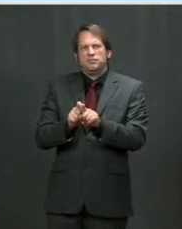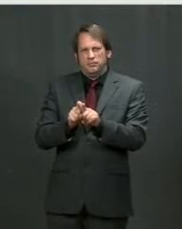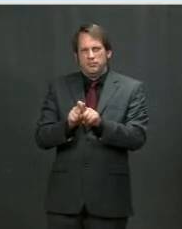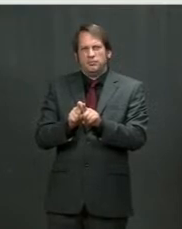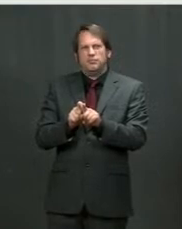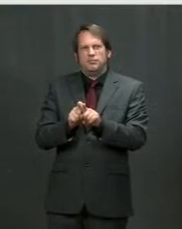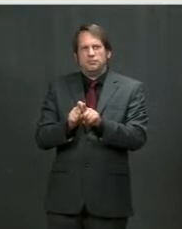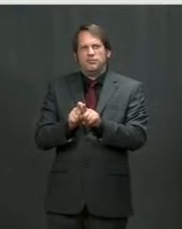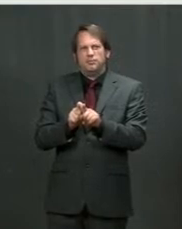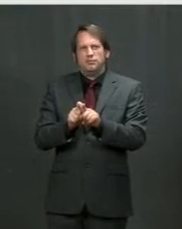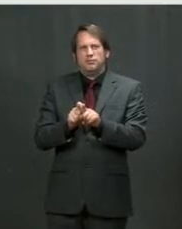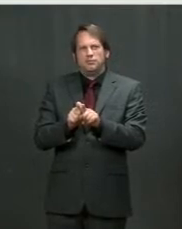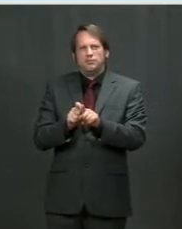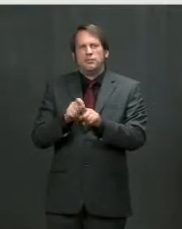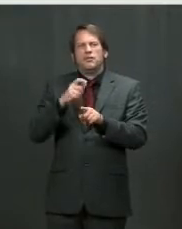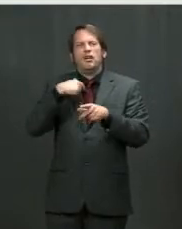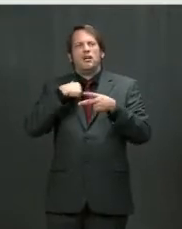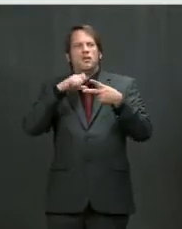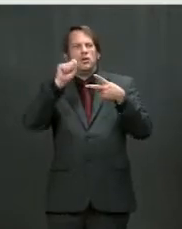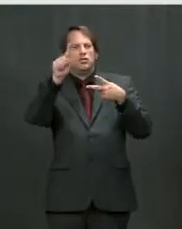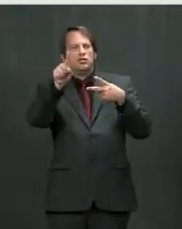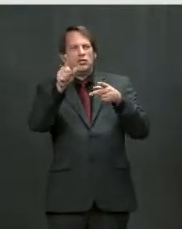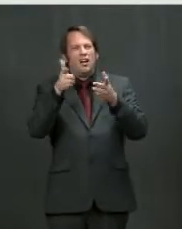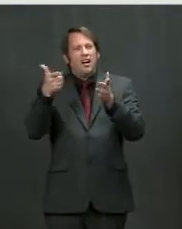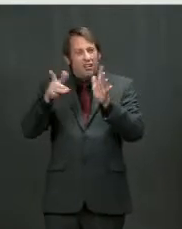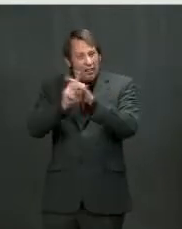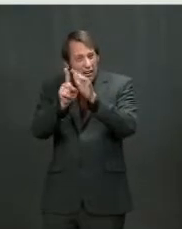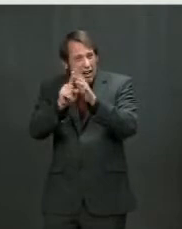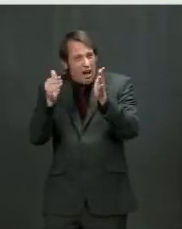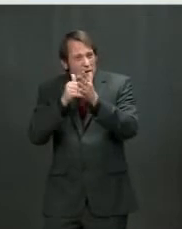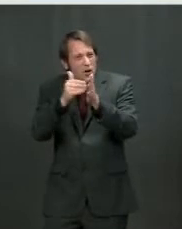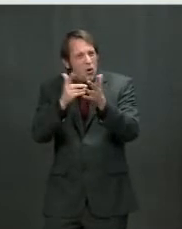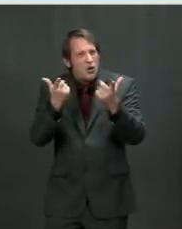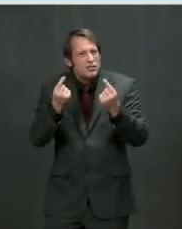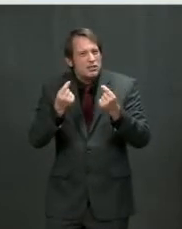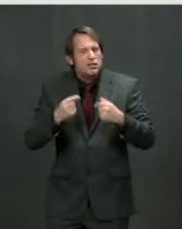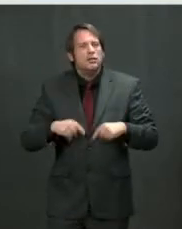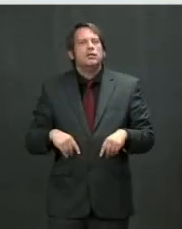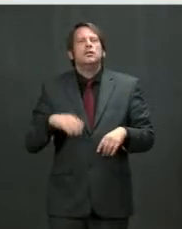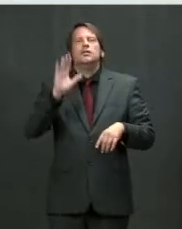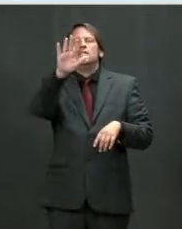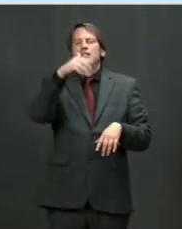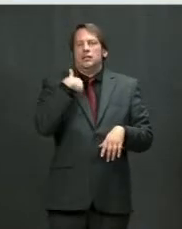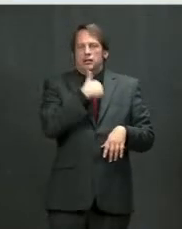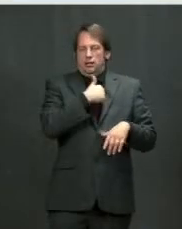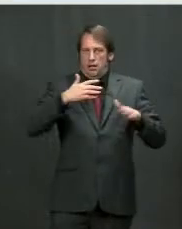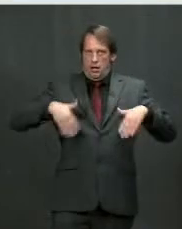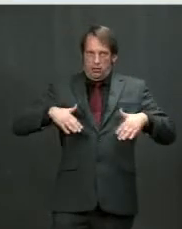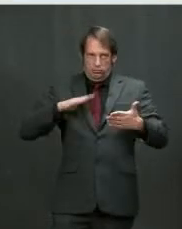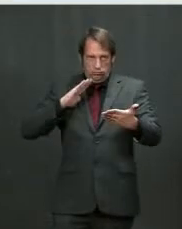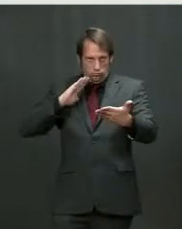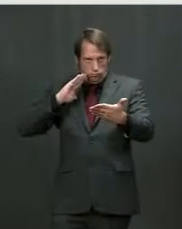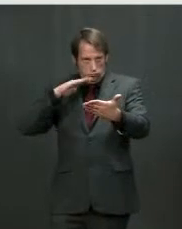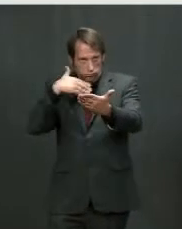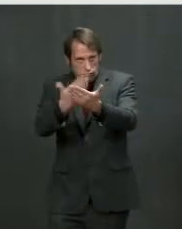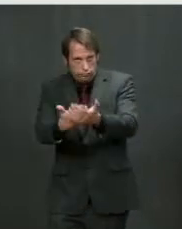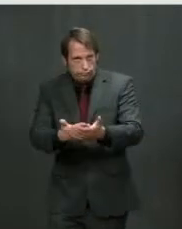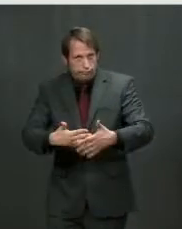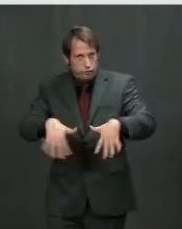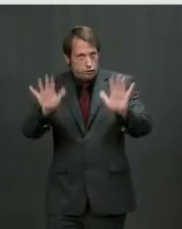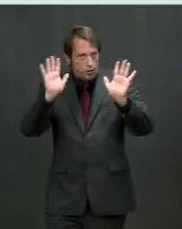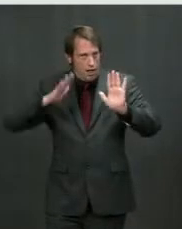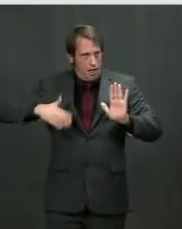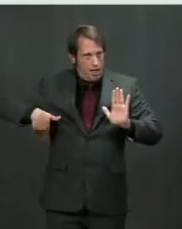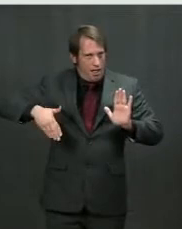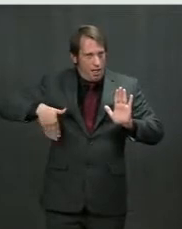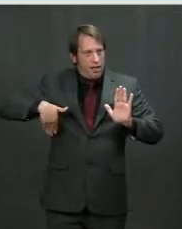quick. Yesterday, the president said we're not at the finish line yet. But can you kind of clarify or qualify, what does